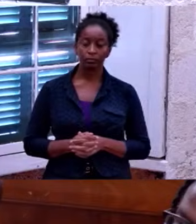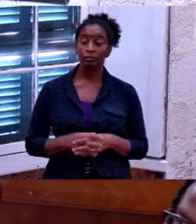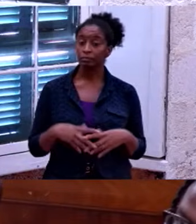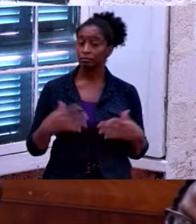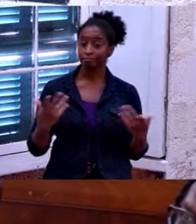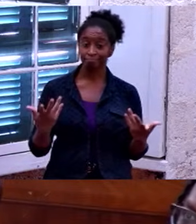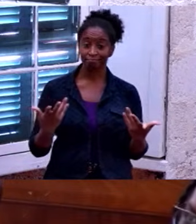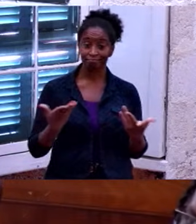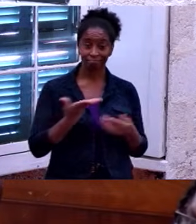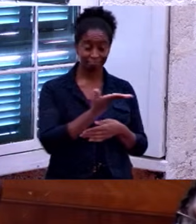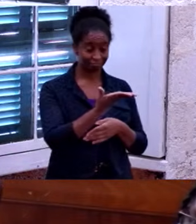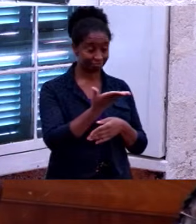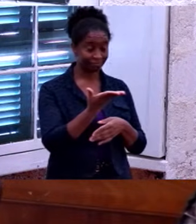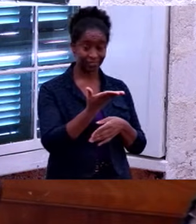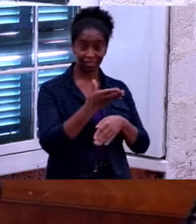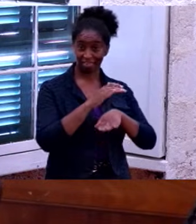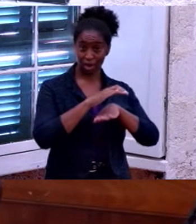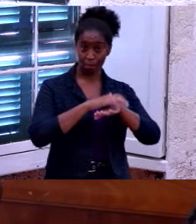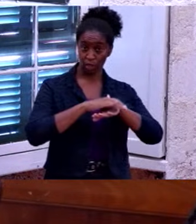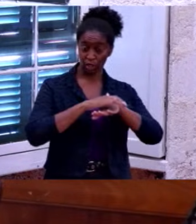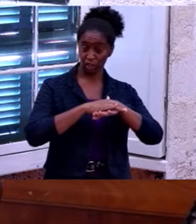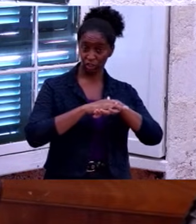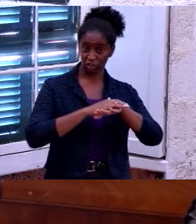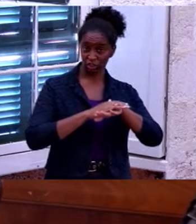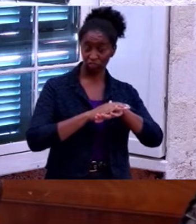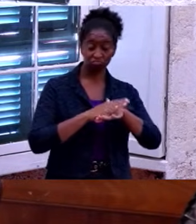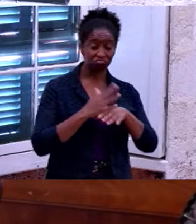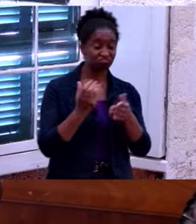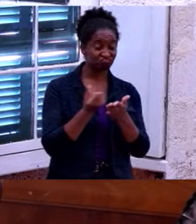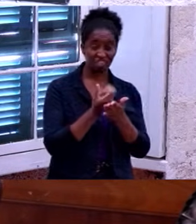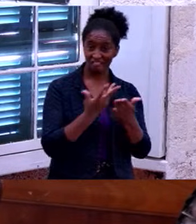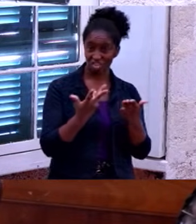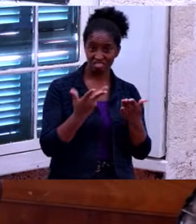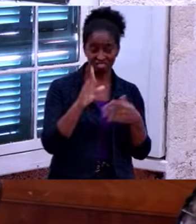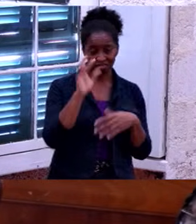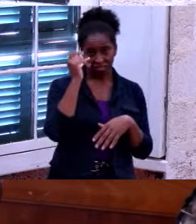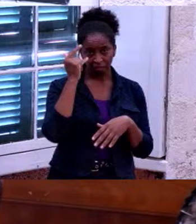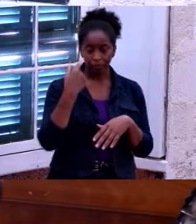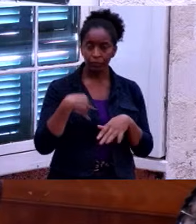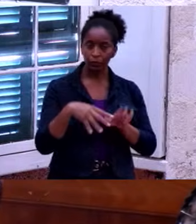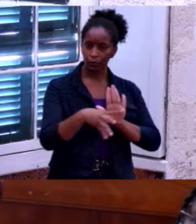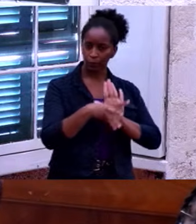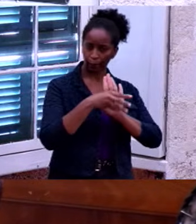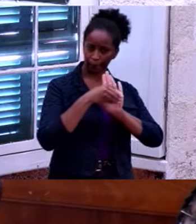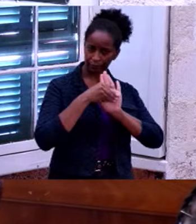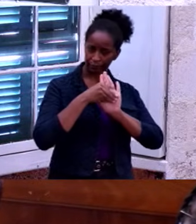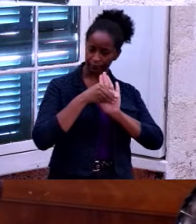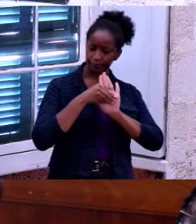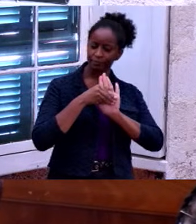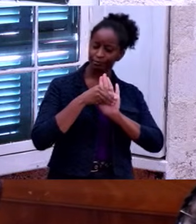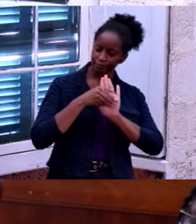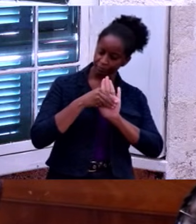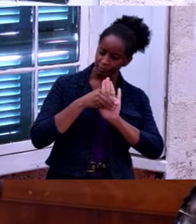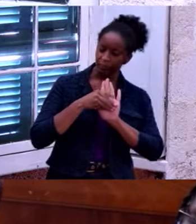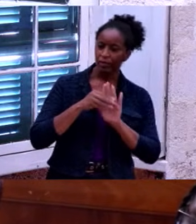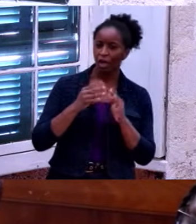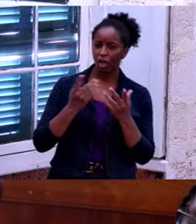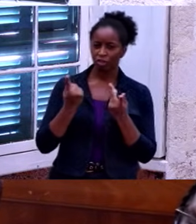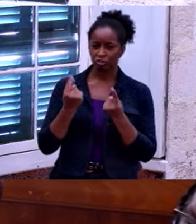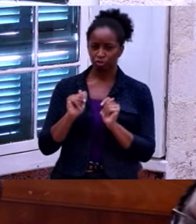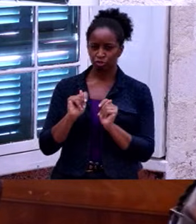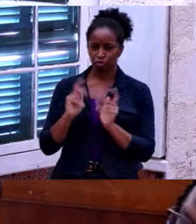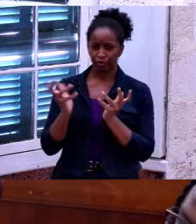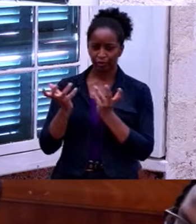and in the process of writing it down, we have created problems that don't exist in the United Kingdom. There is no provision in